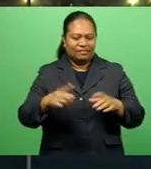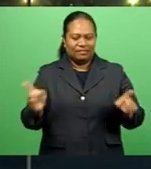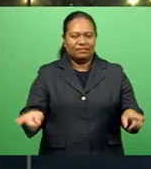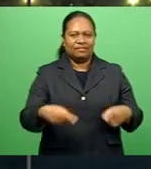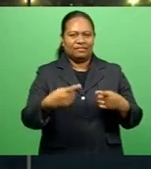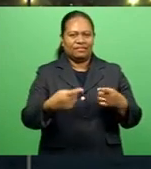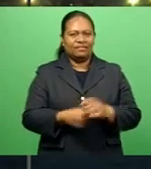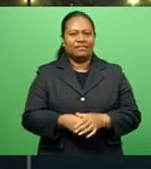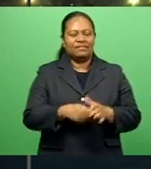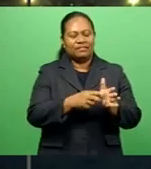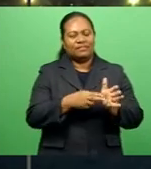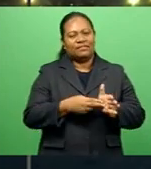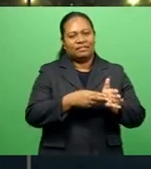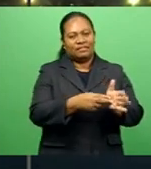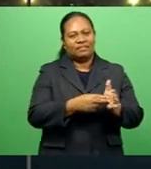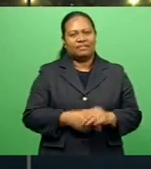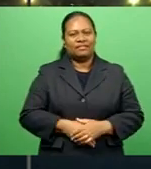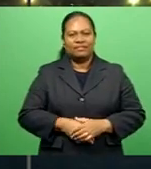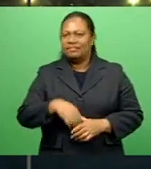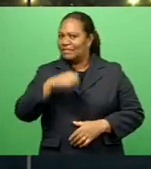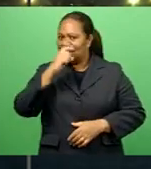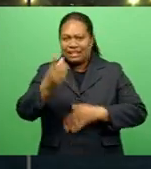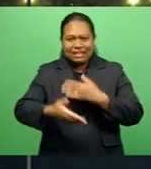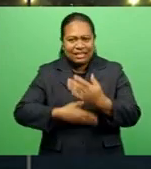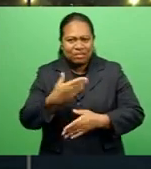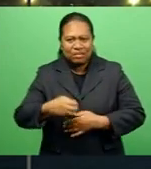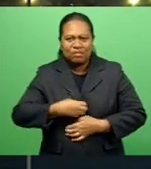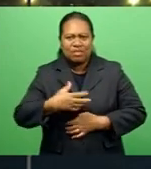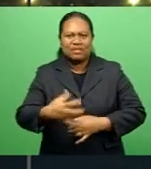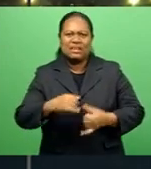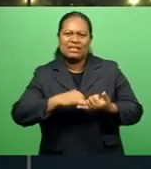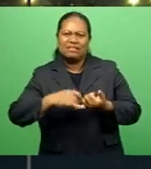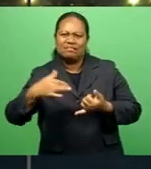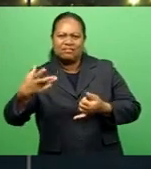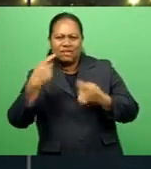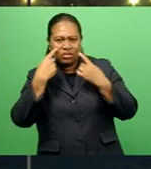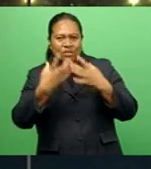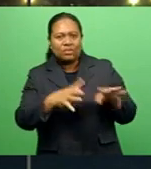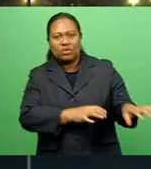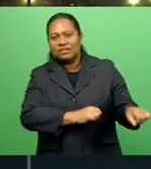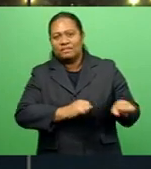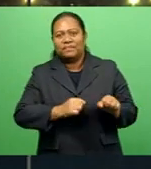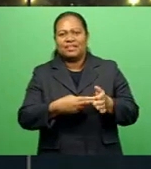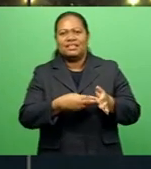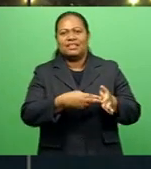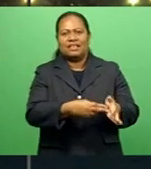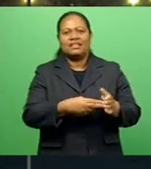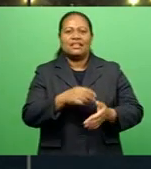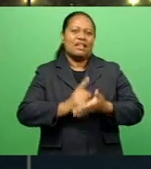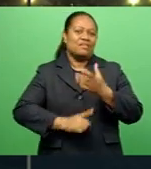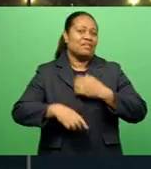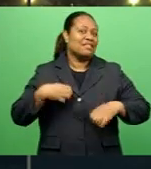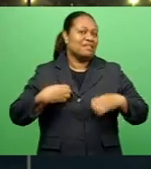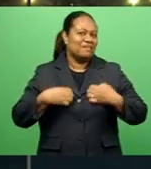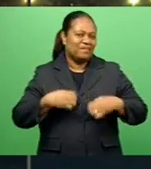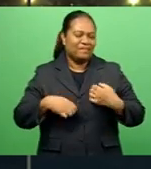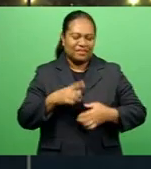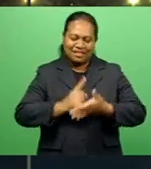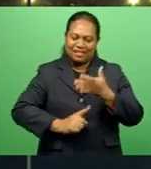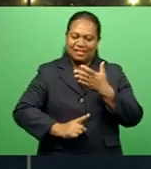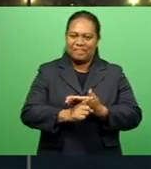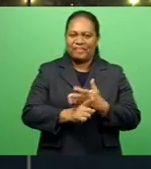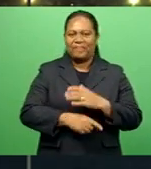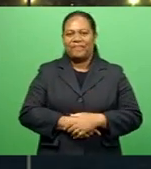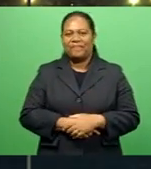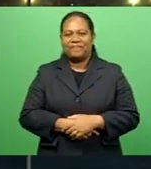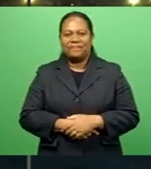Singapore today. It couldn't be described more than but a seesaw encounter as the host held Nandi in an exciting Premier League clash.